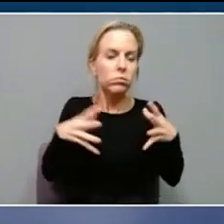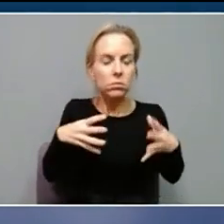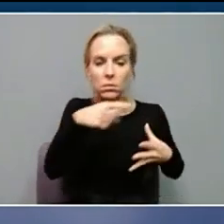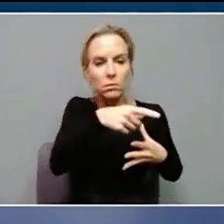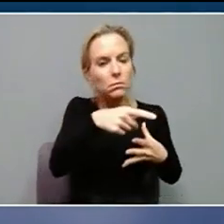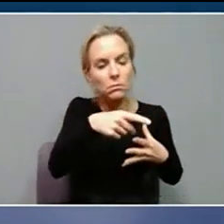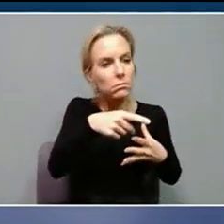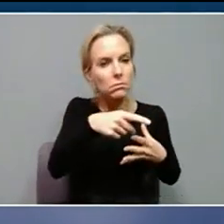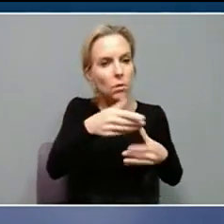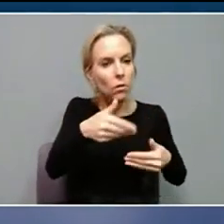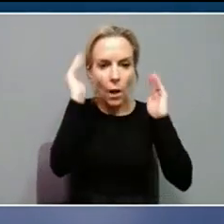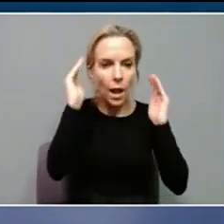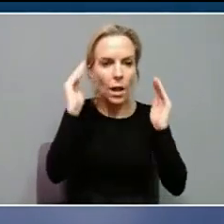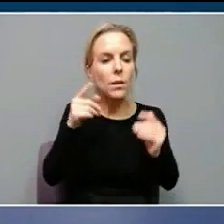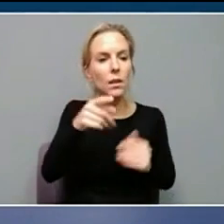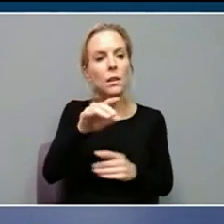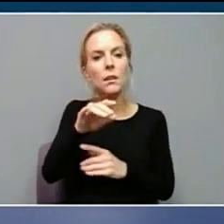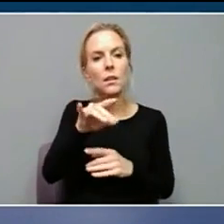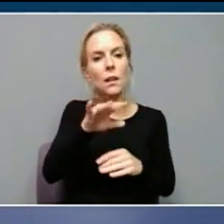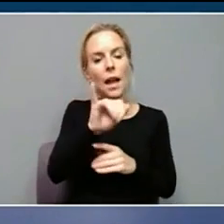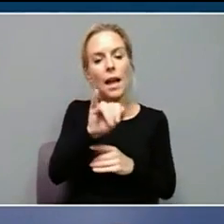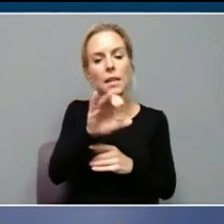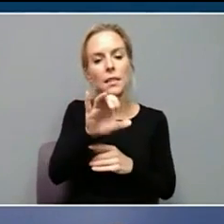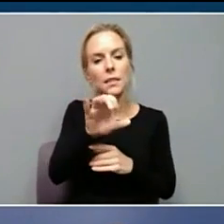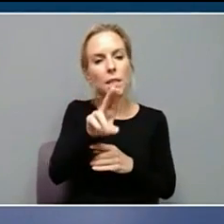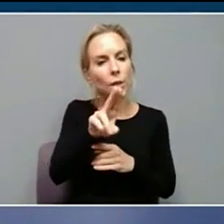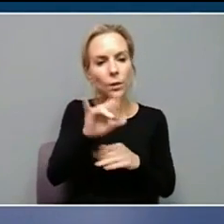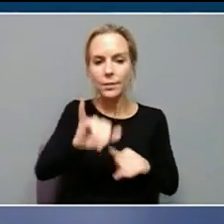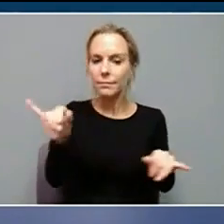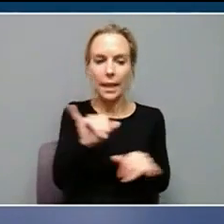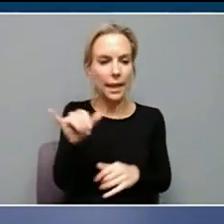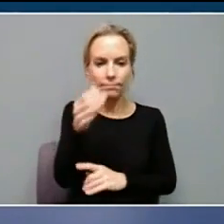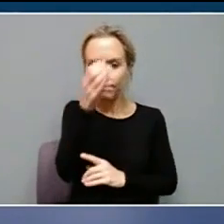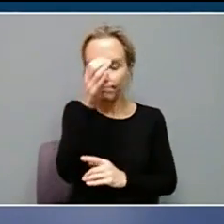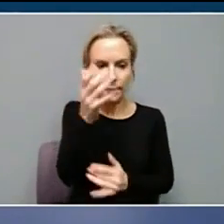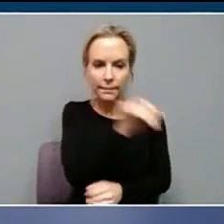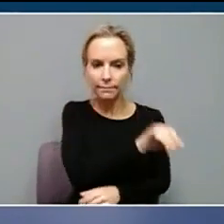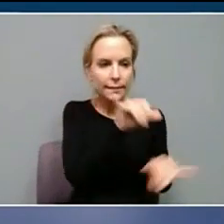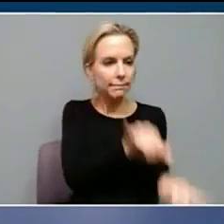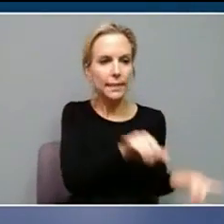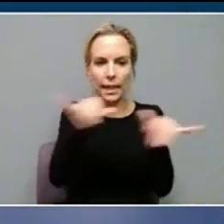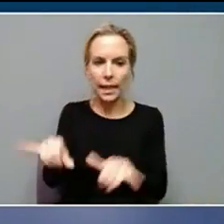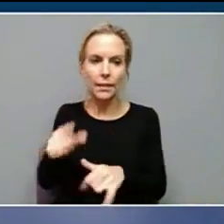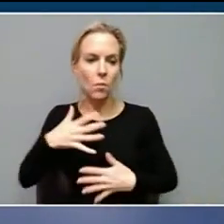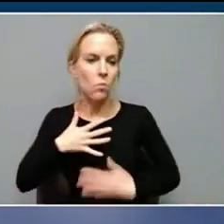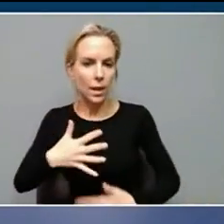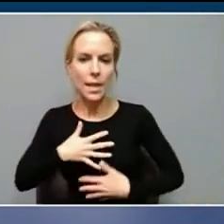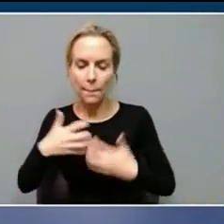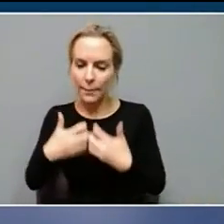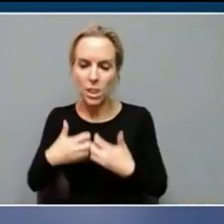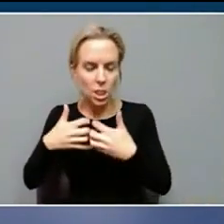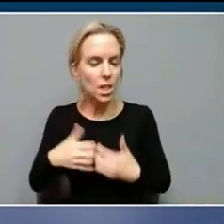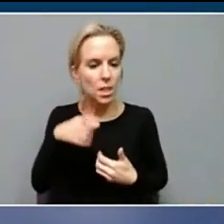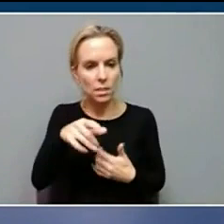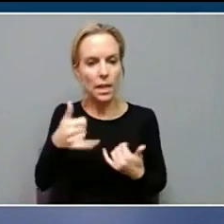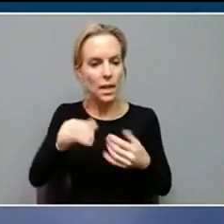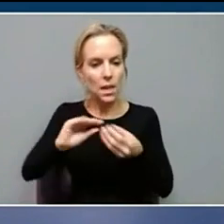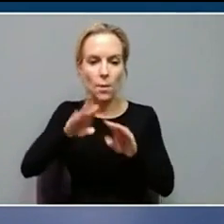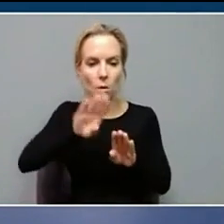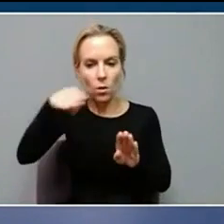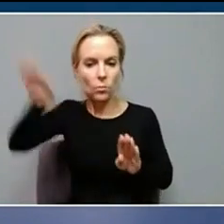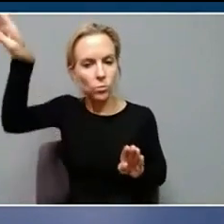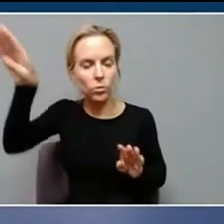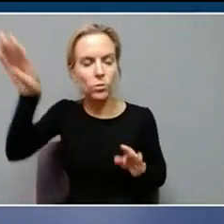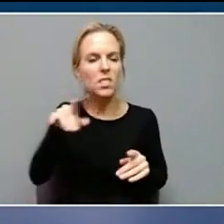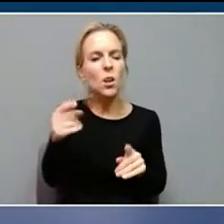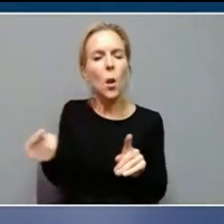continue to go up, exponential growth. Ventilator census, and this one, okay, go back one. Go back